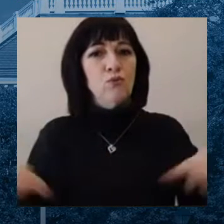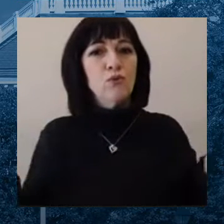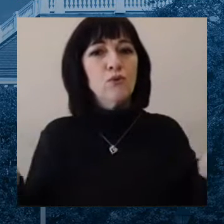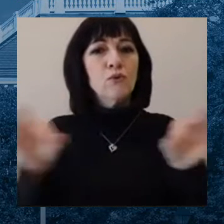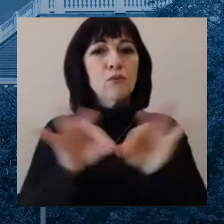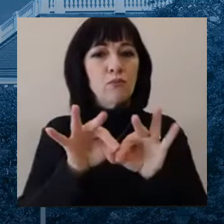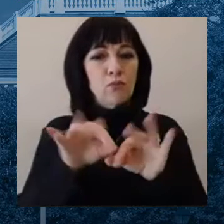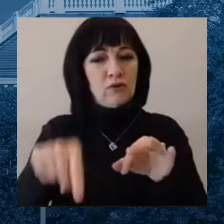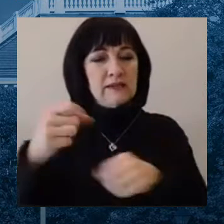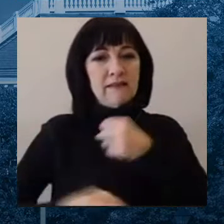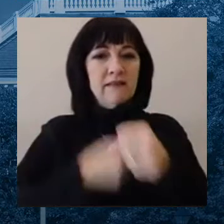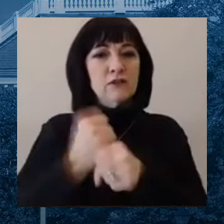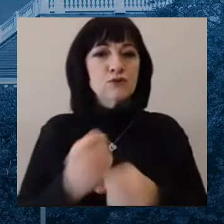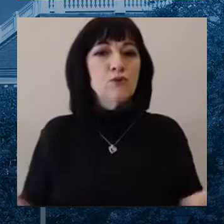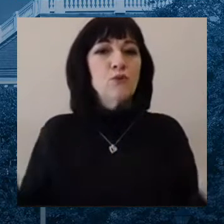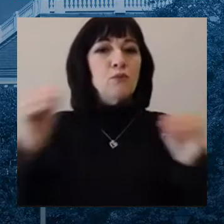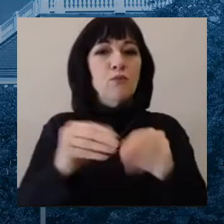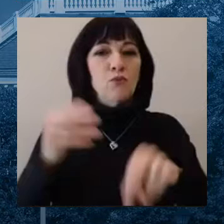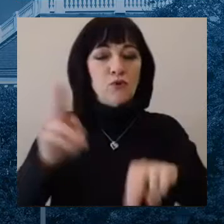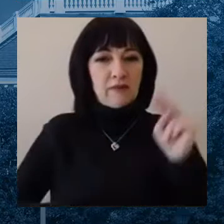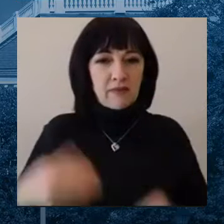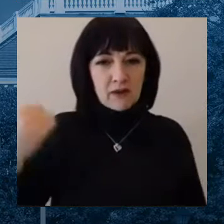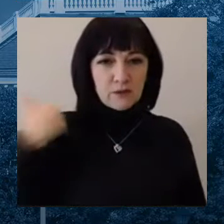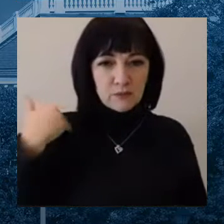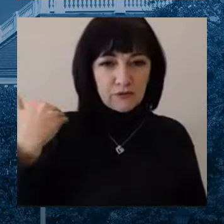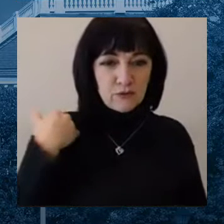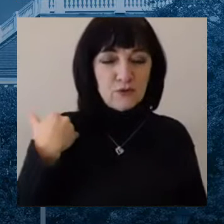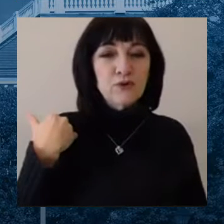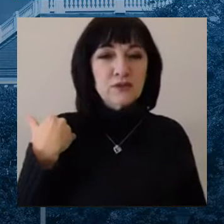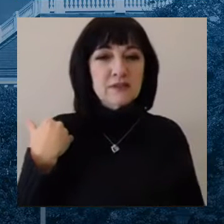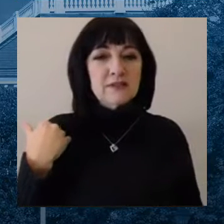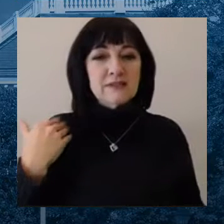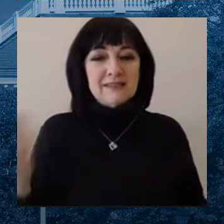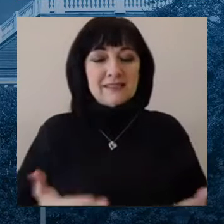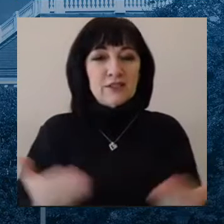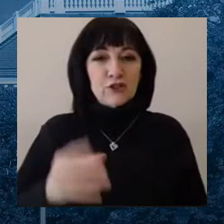year, as we here in Delaware and across our country